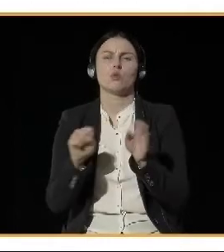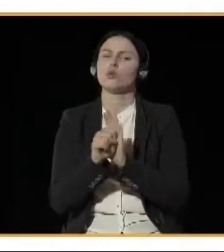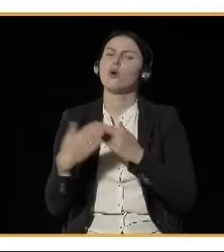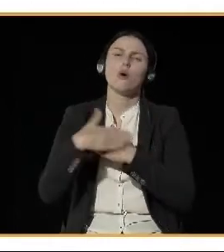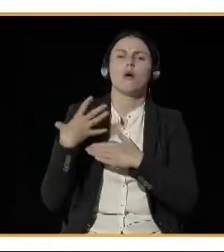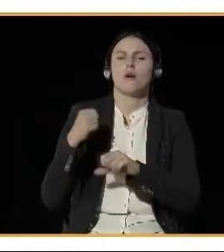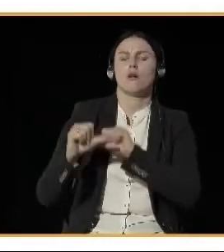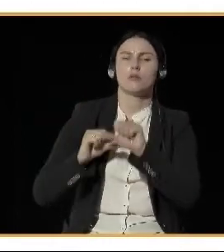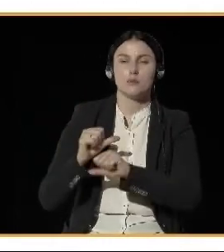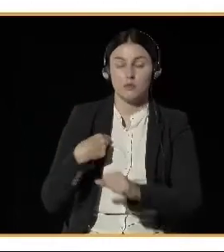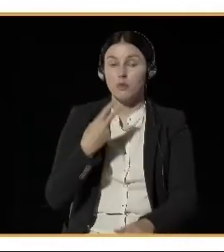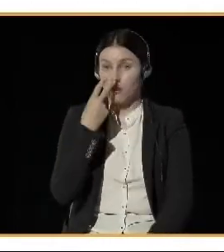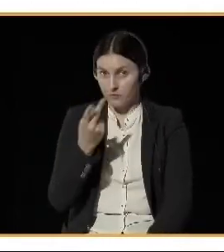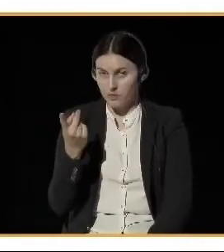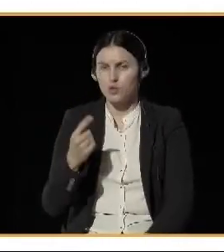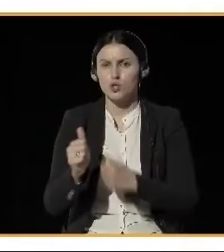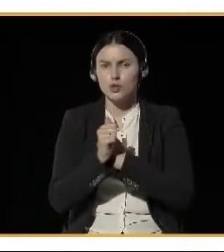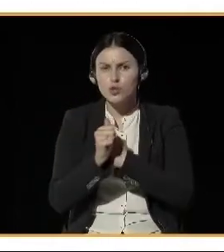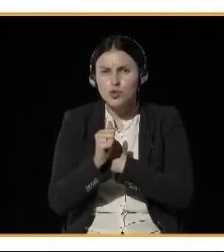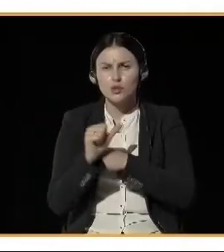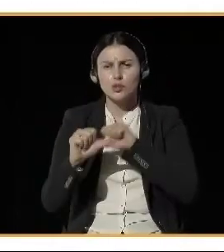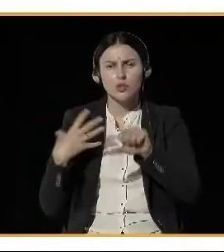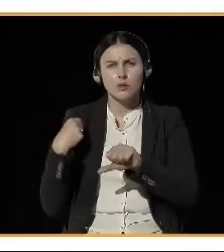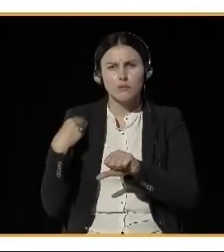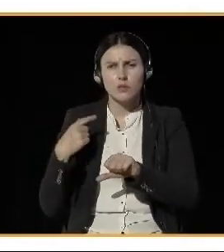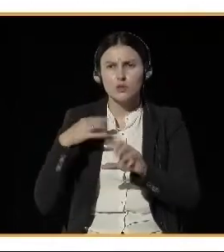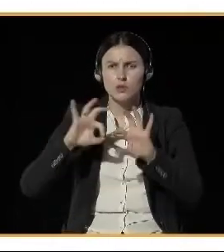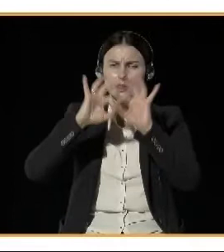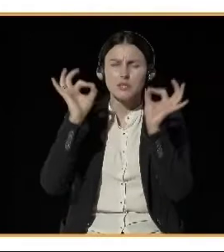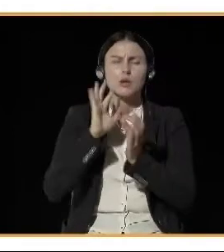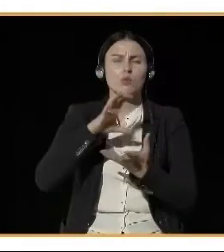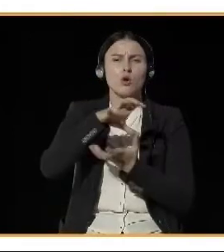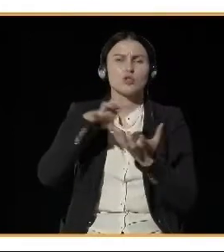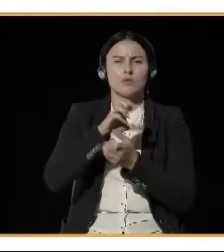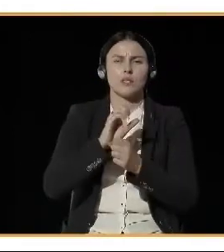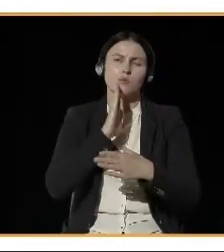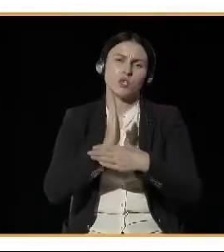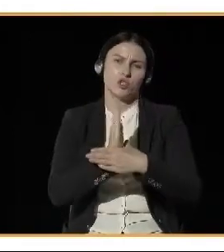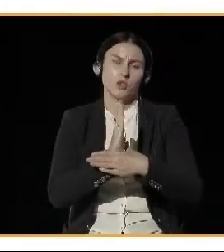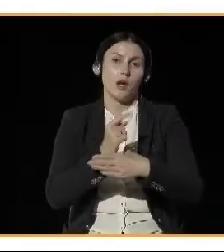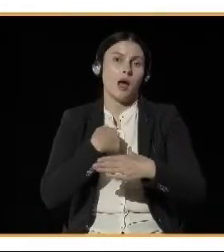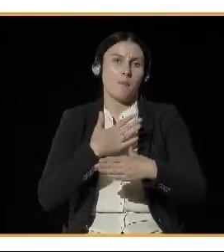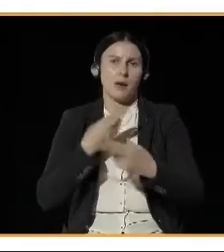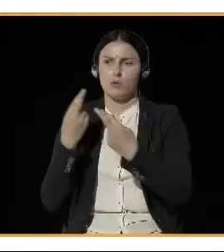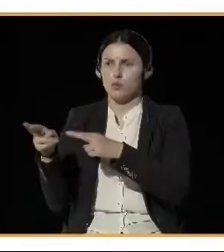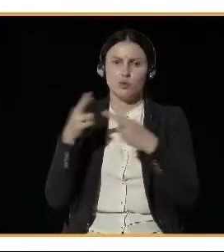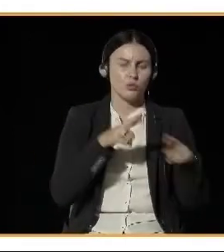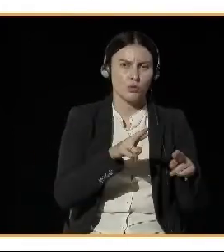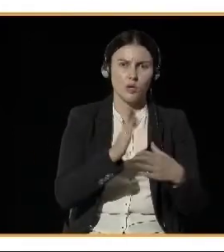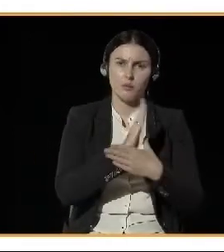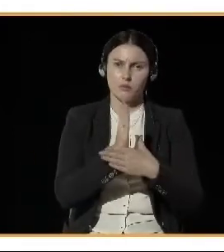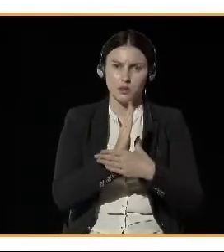average is 60 years, but with great big differences between particular countries, and